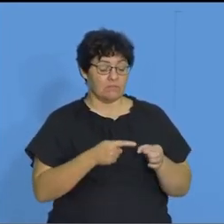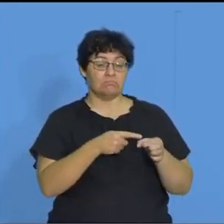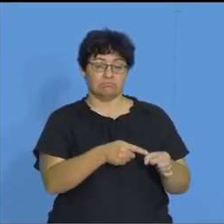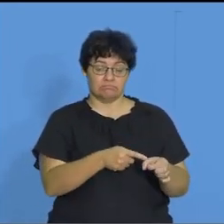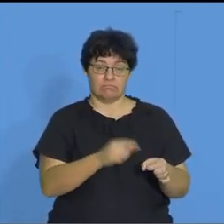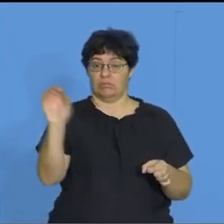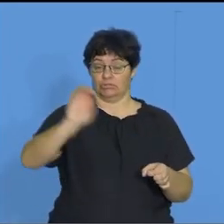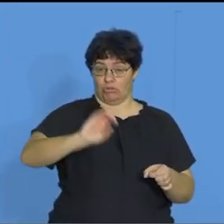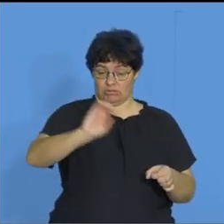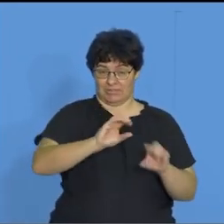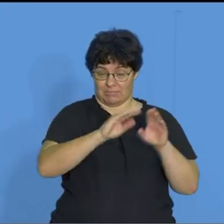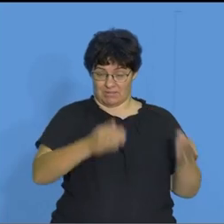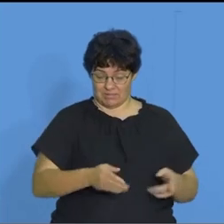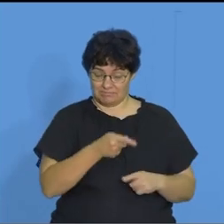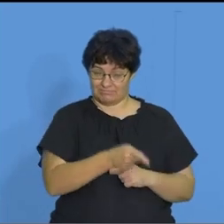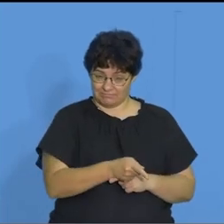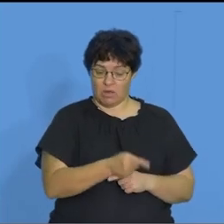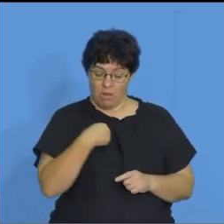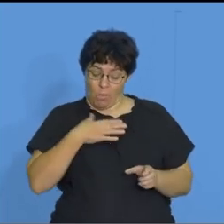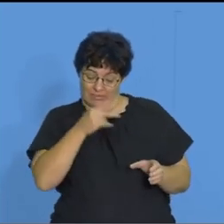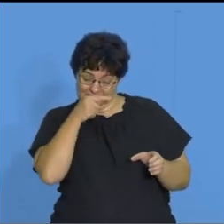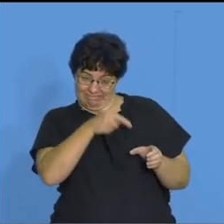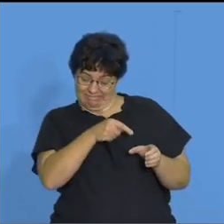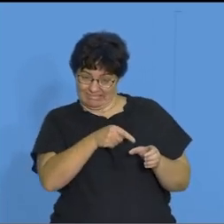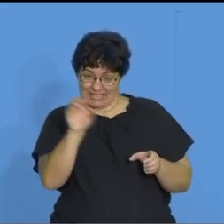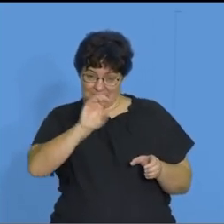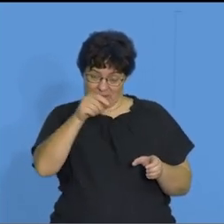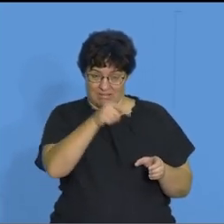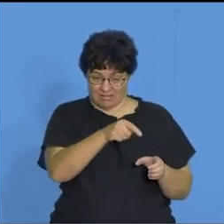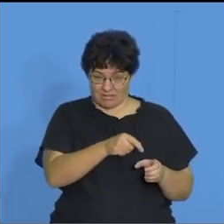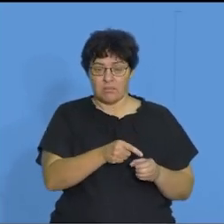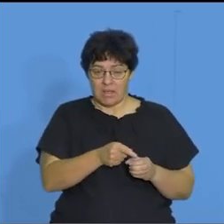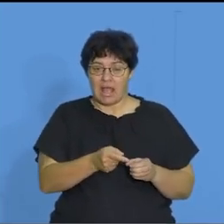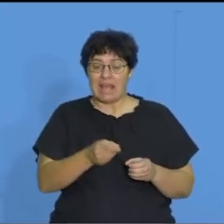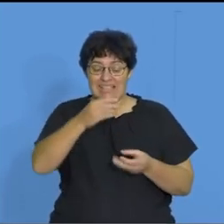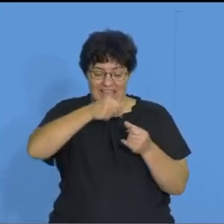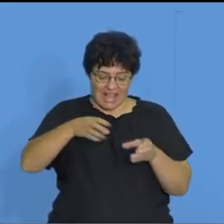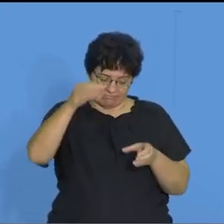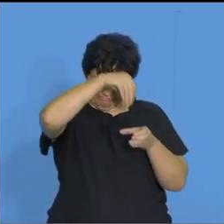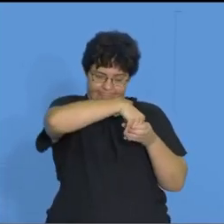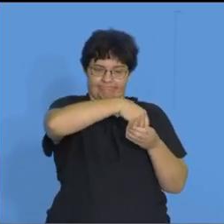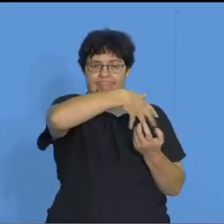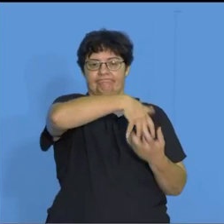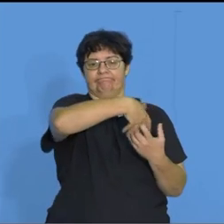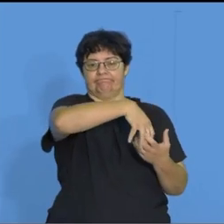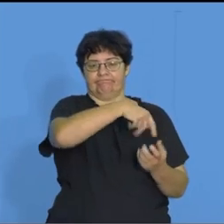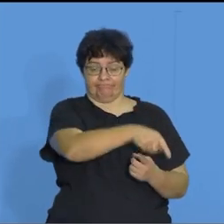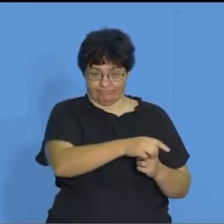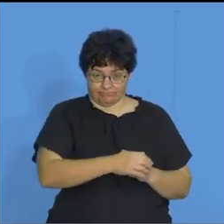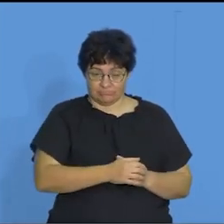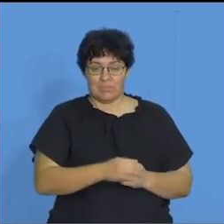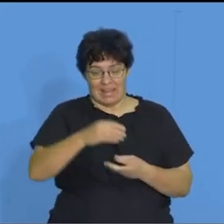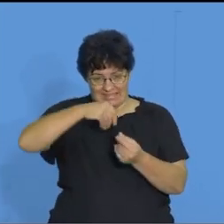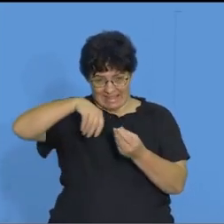salt, which is the actual substance that we are interested in, is contaminated by sand. So it means sand is our